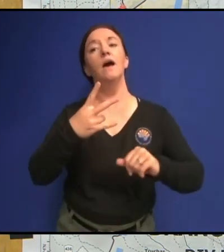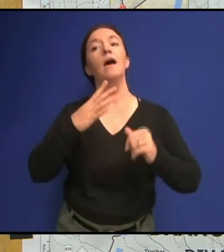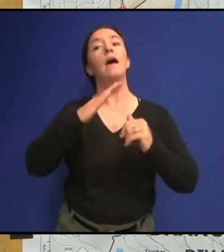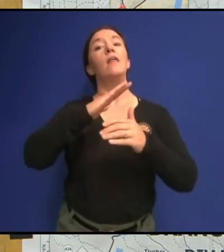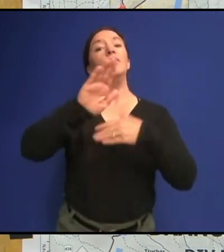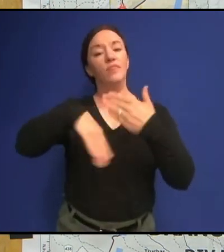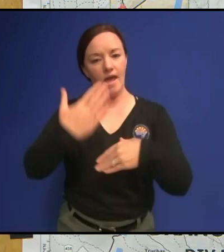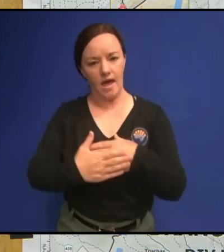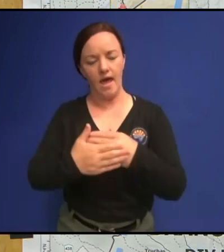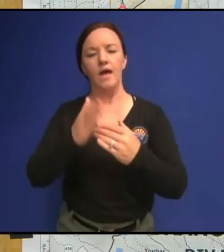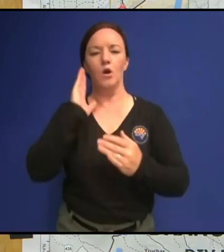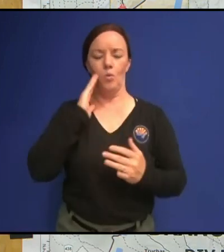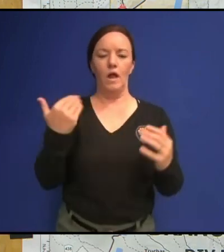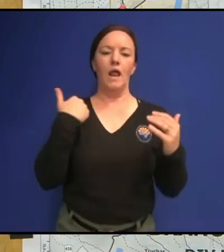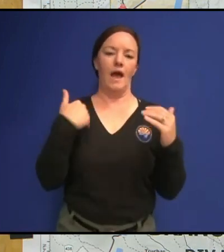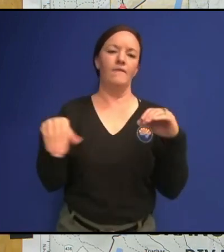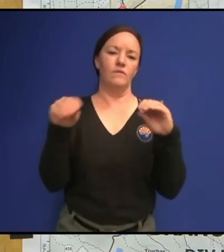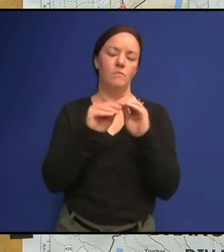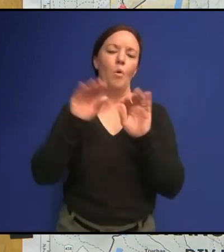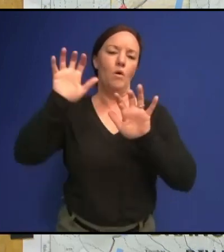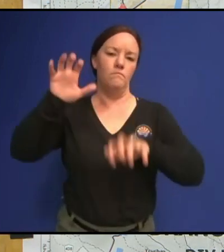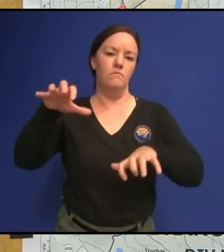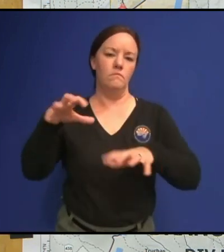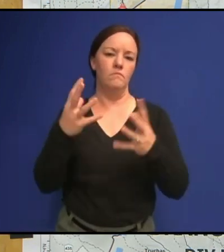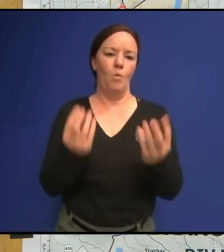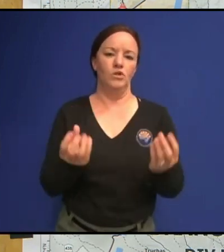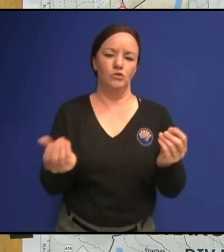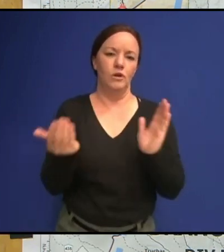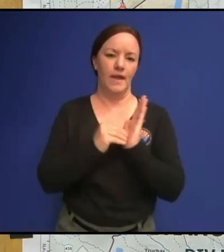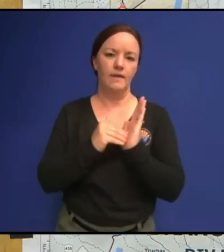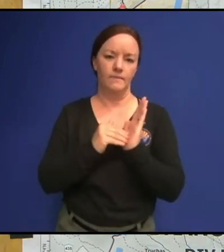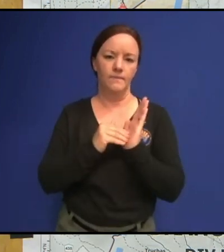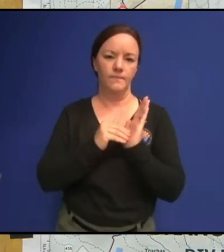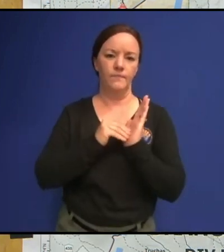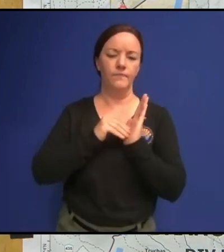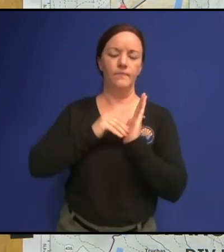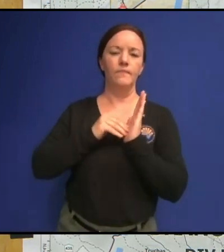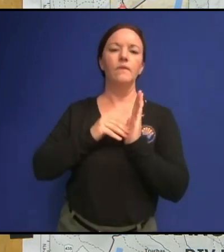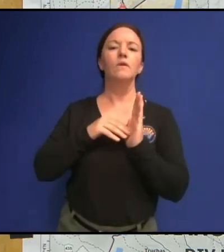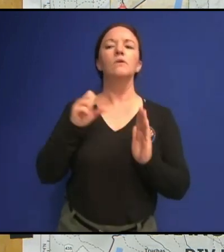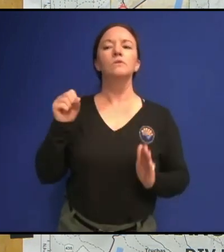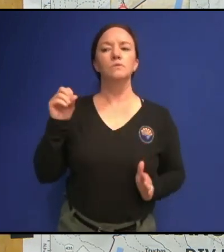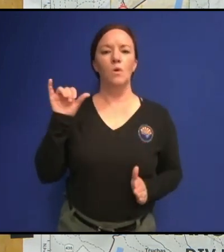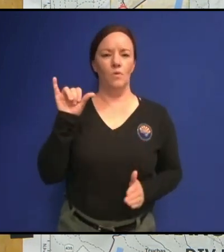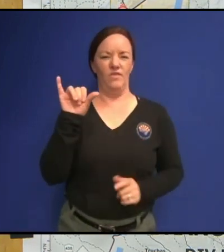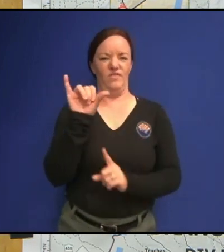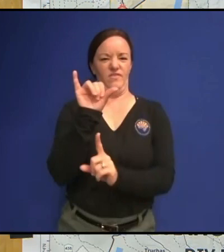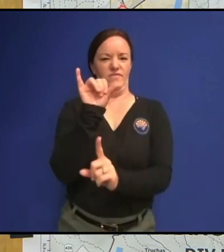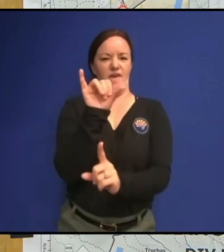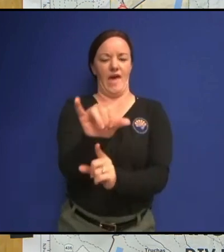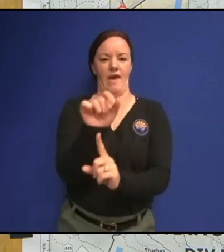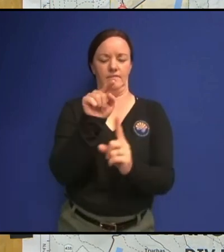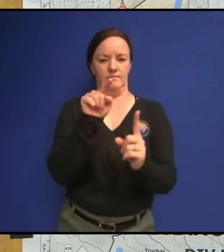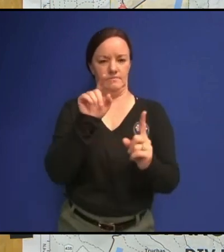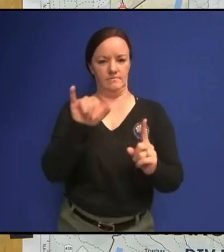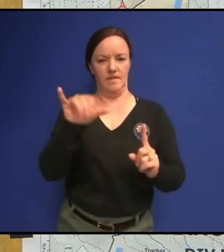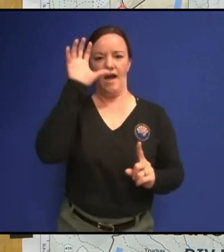more significant monsoonal moisture. And so those assumptions